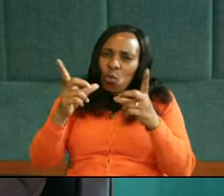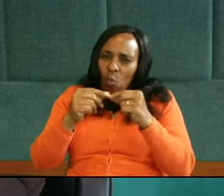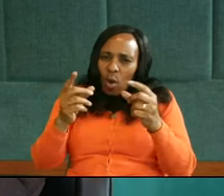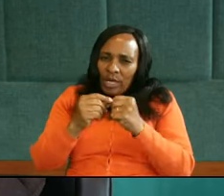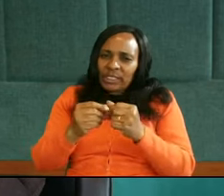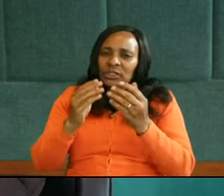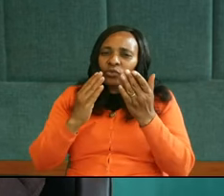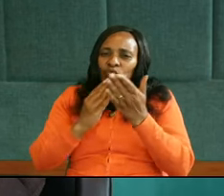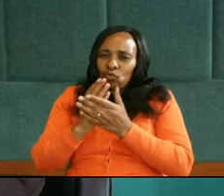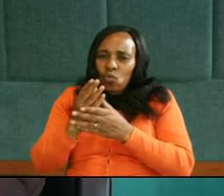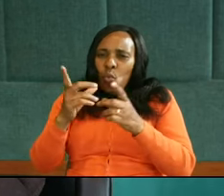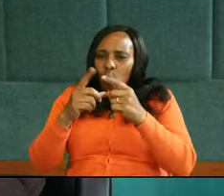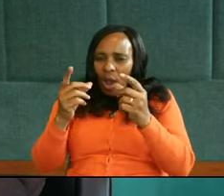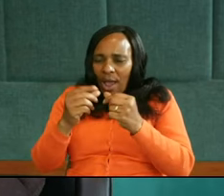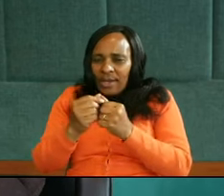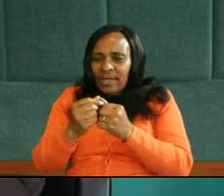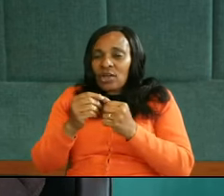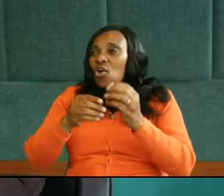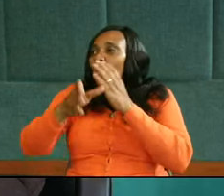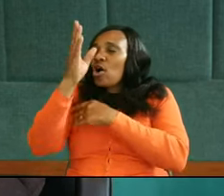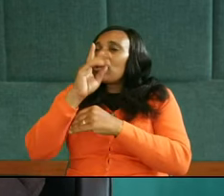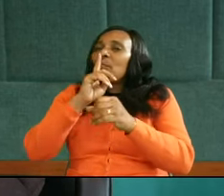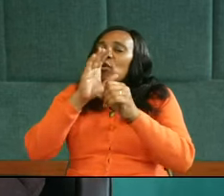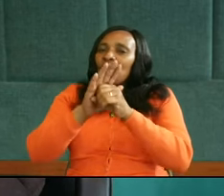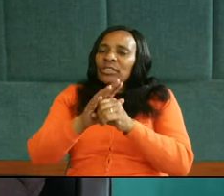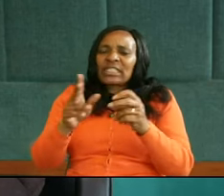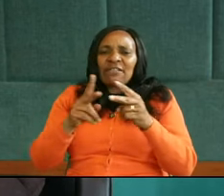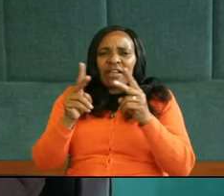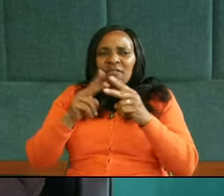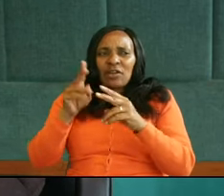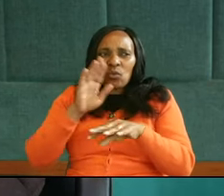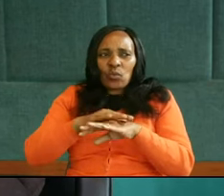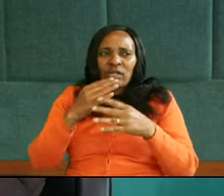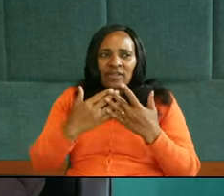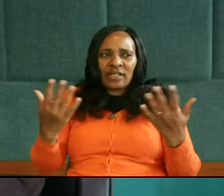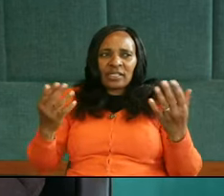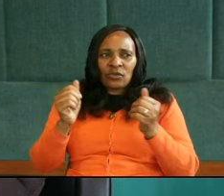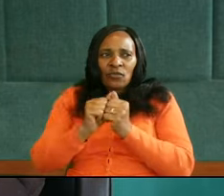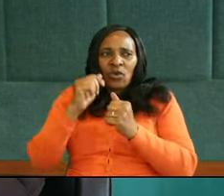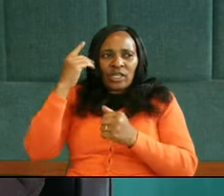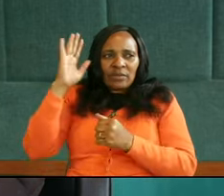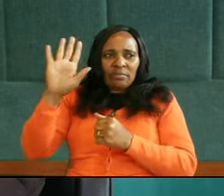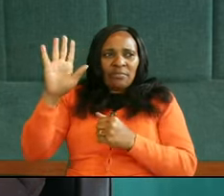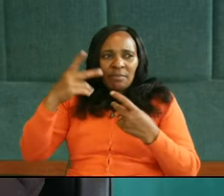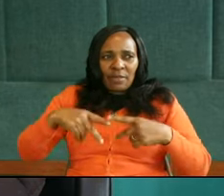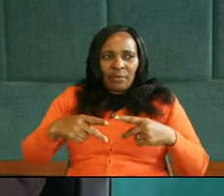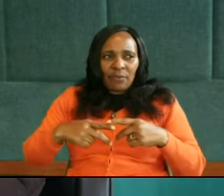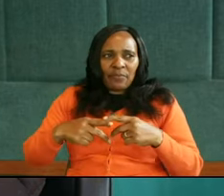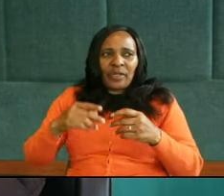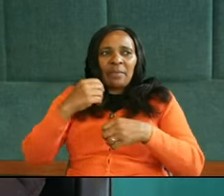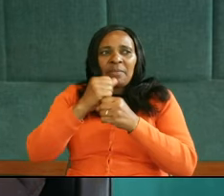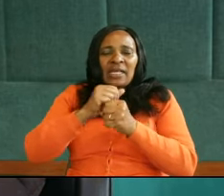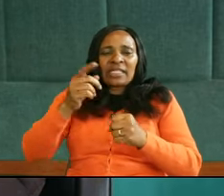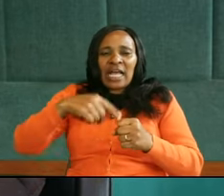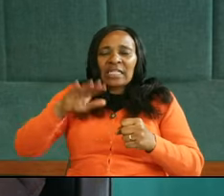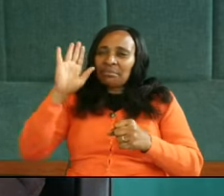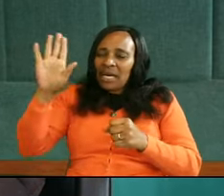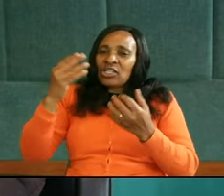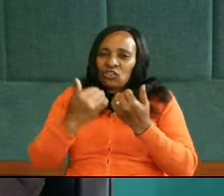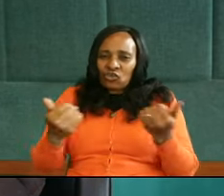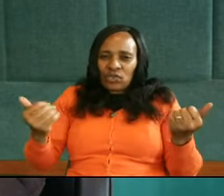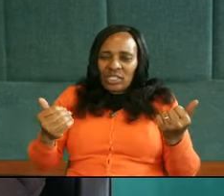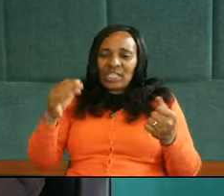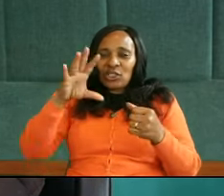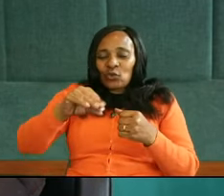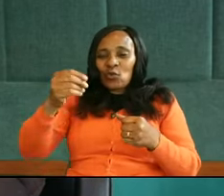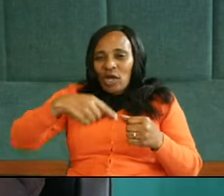by word. Because the Lord promises very good things to his people, right? He calls us his children. That is why he took